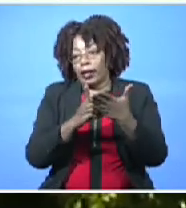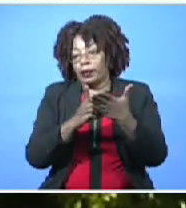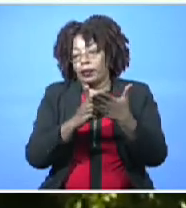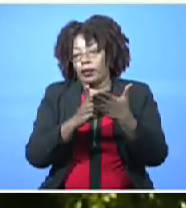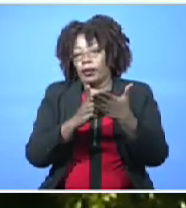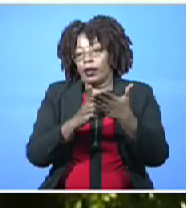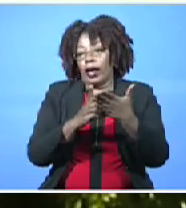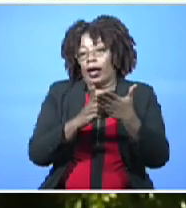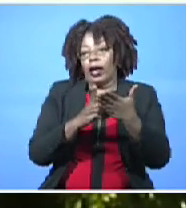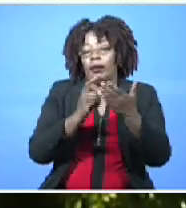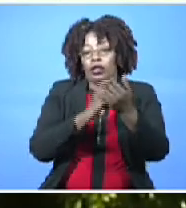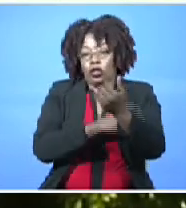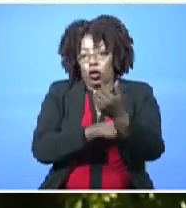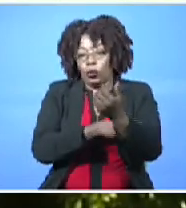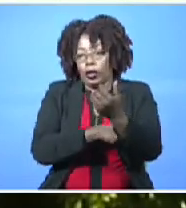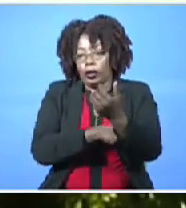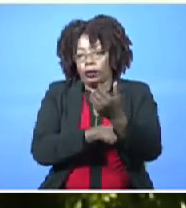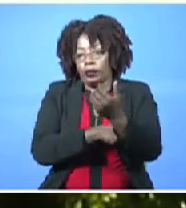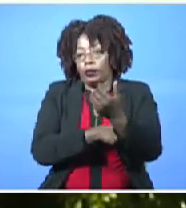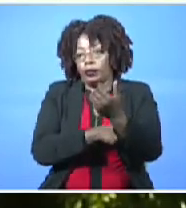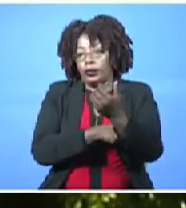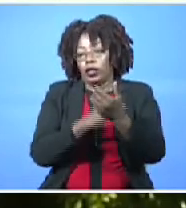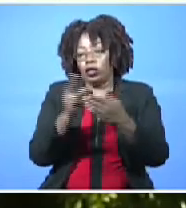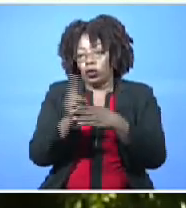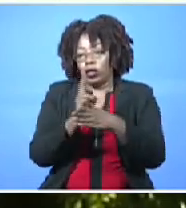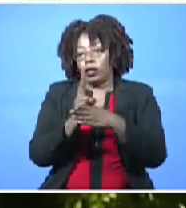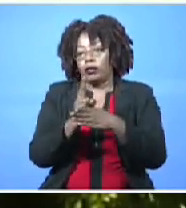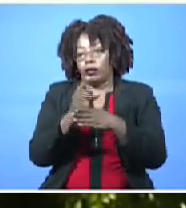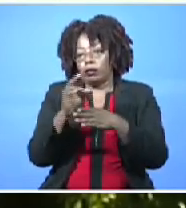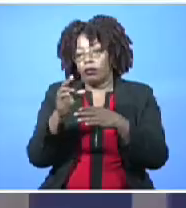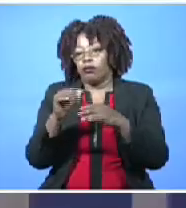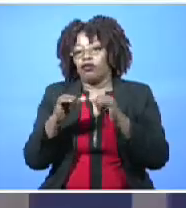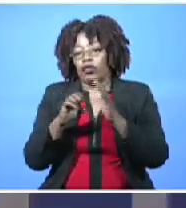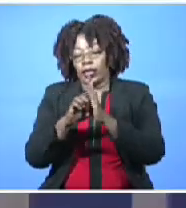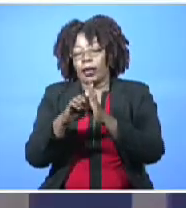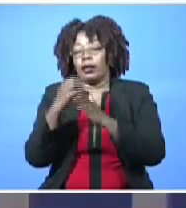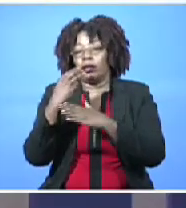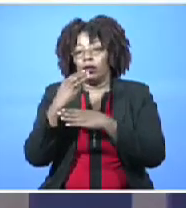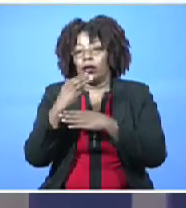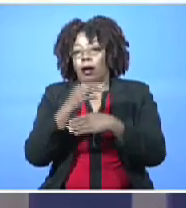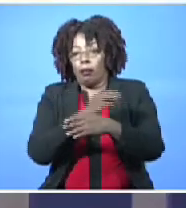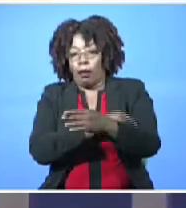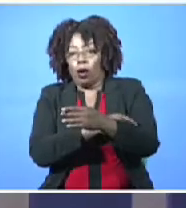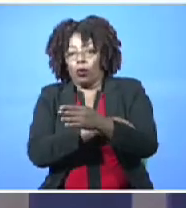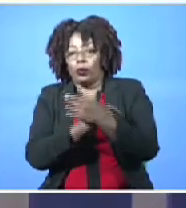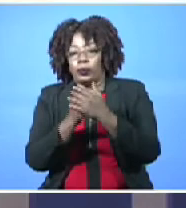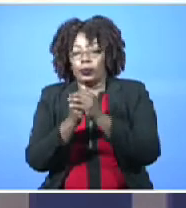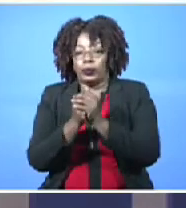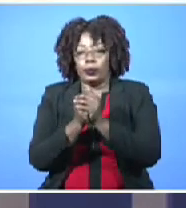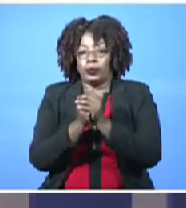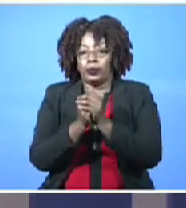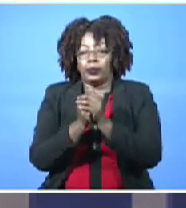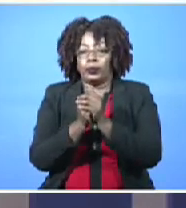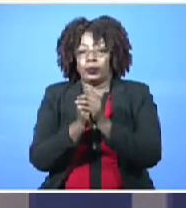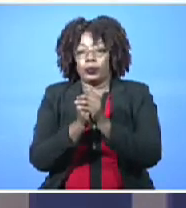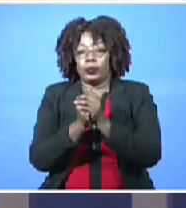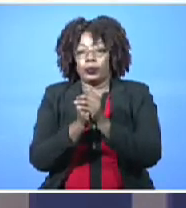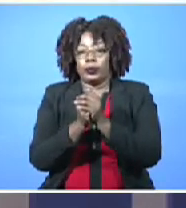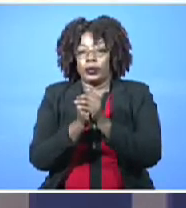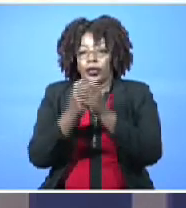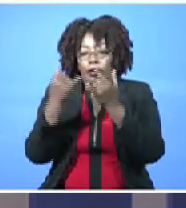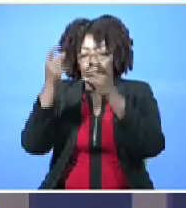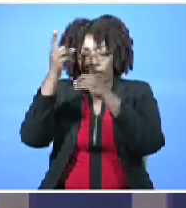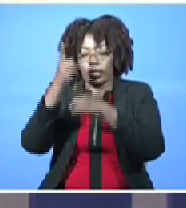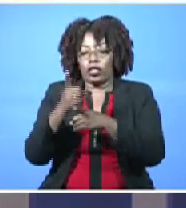therapeutic use and therapeutic substances like marijuana. Amateur boxer Carl Heel with a 4-1 decision